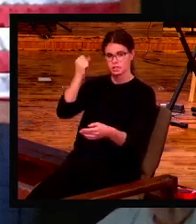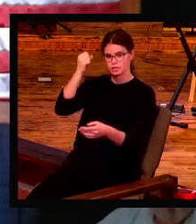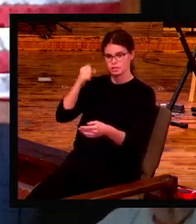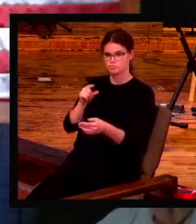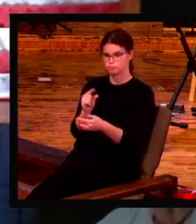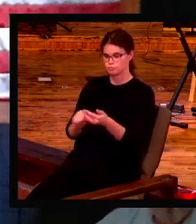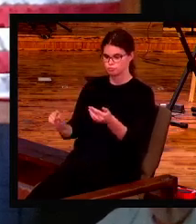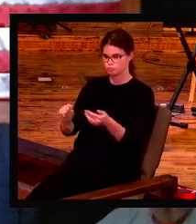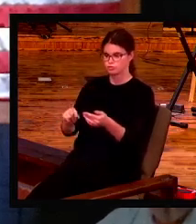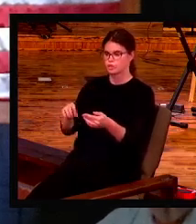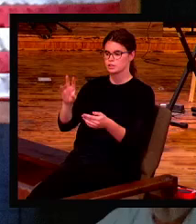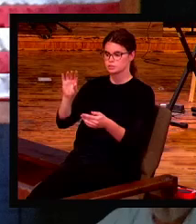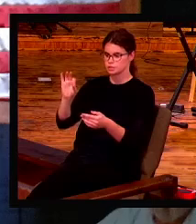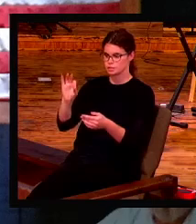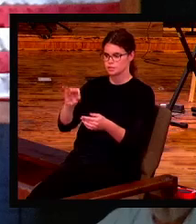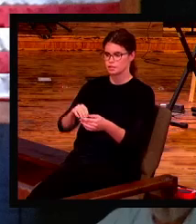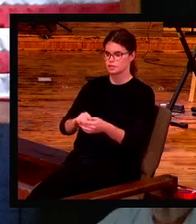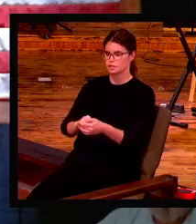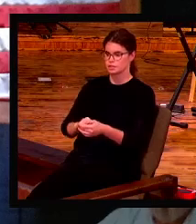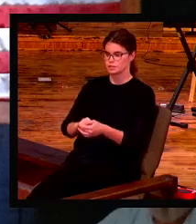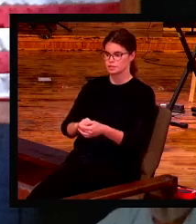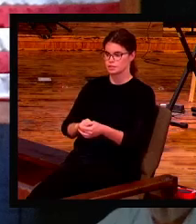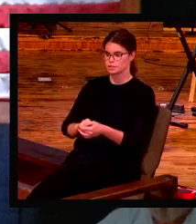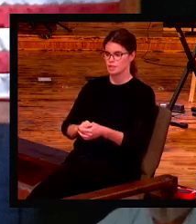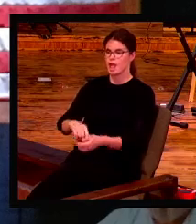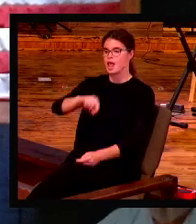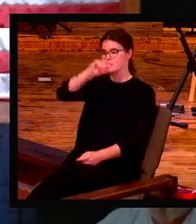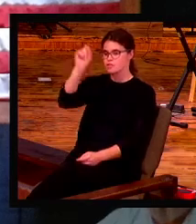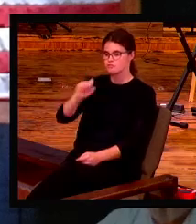always take a moment to ask what it's there for.